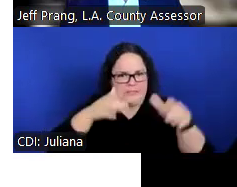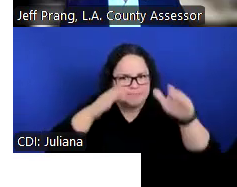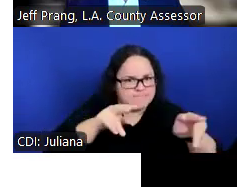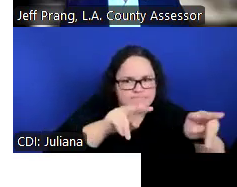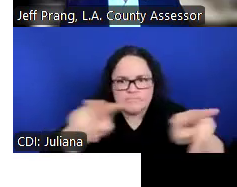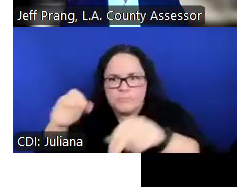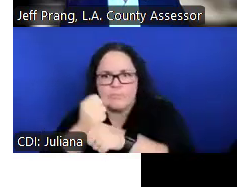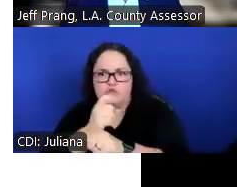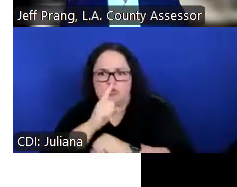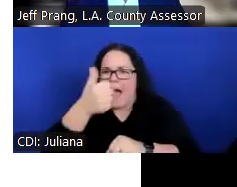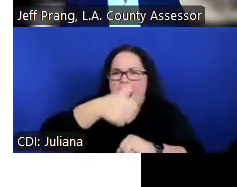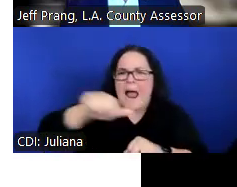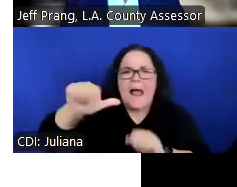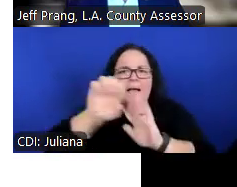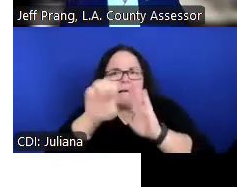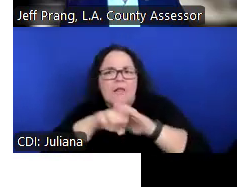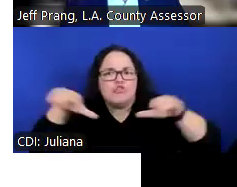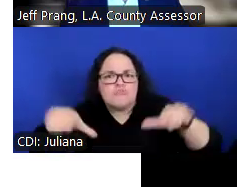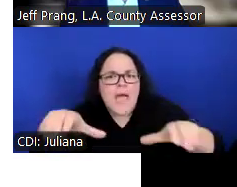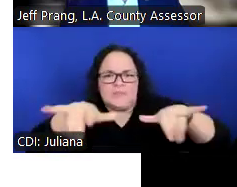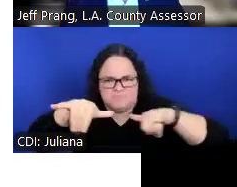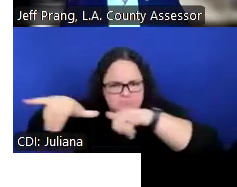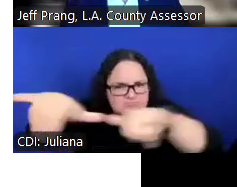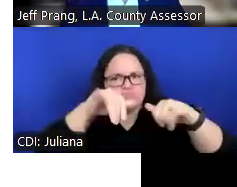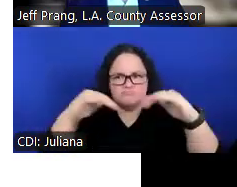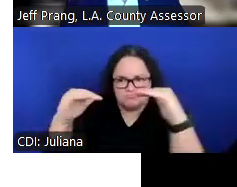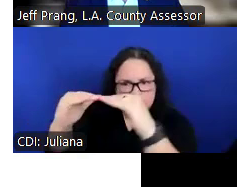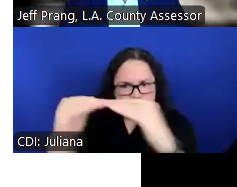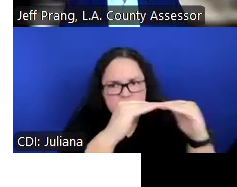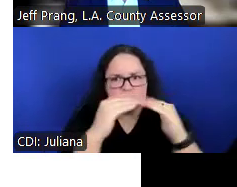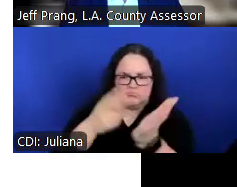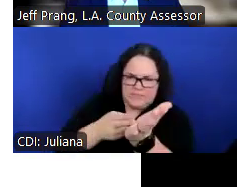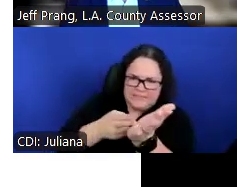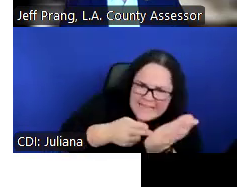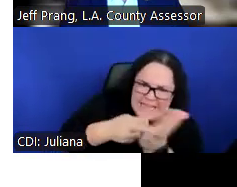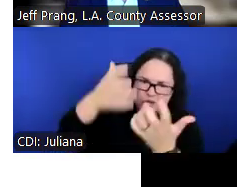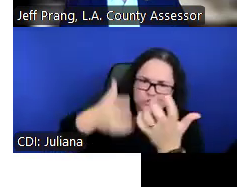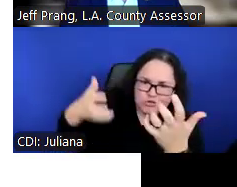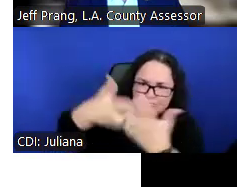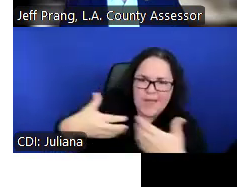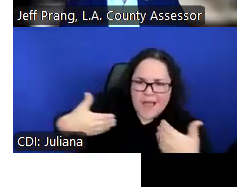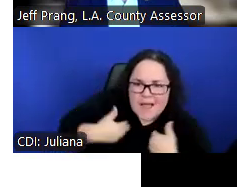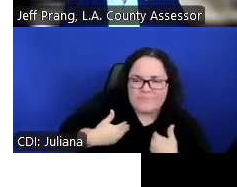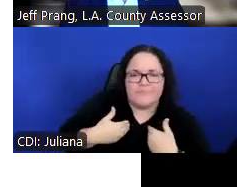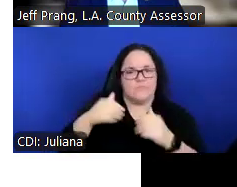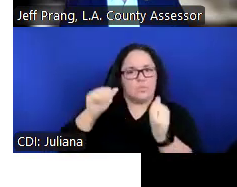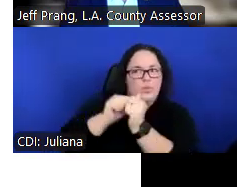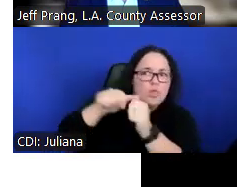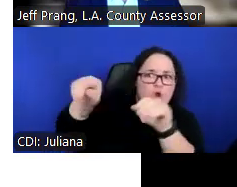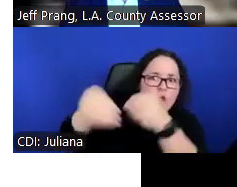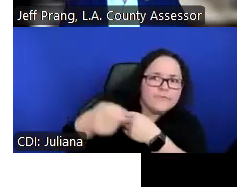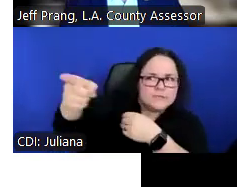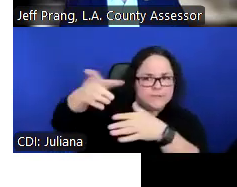of Equalization licensed appraiser and administers the largest office of his kind in the nation with